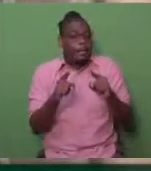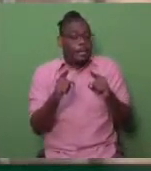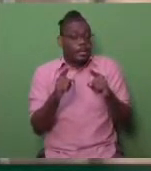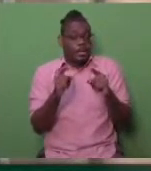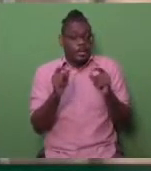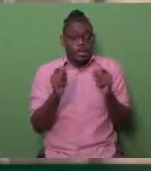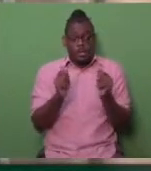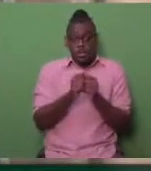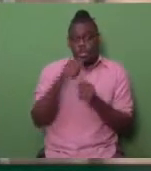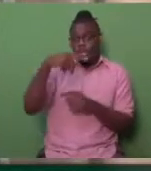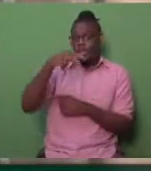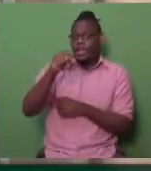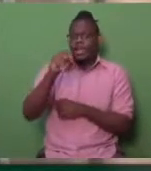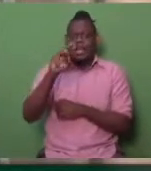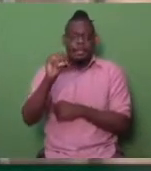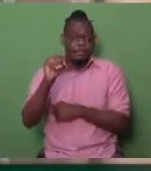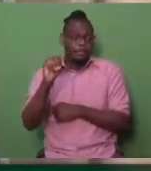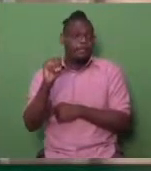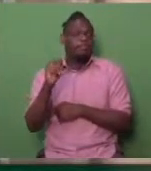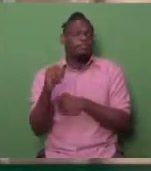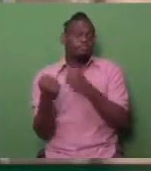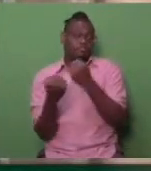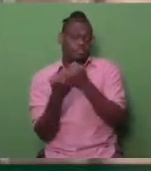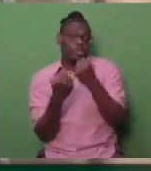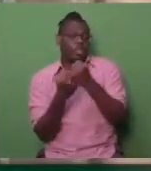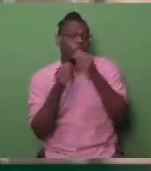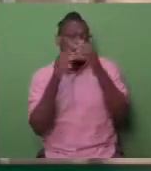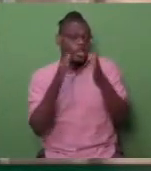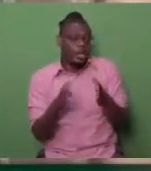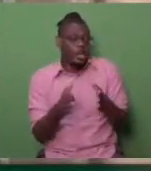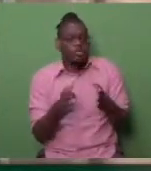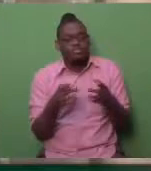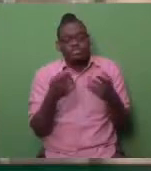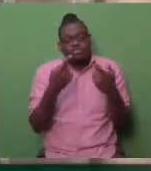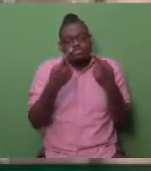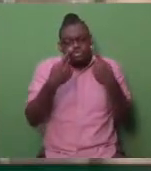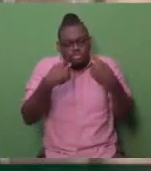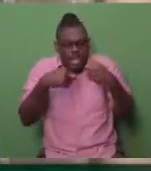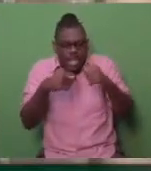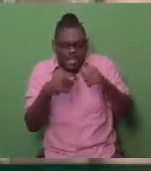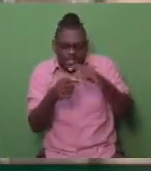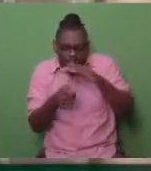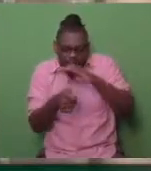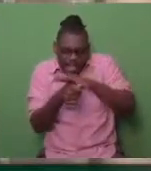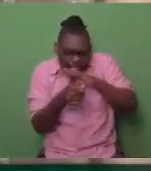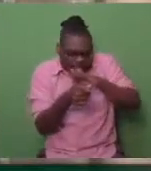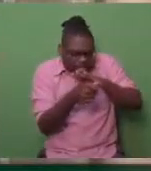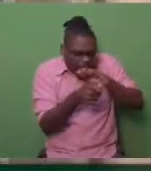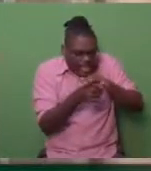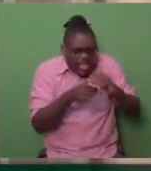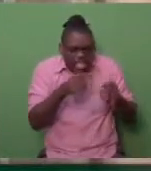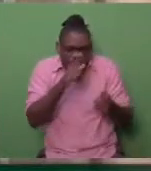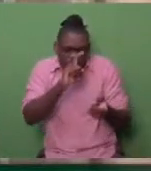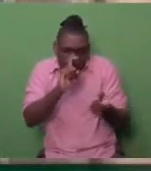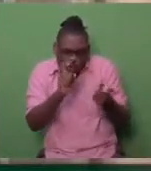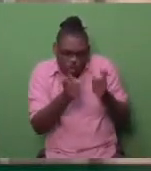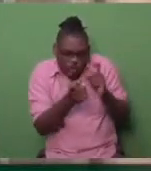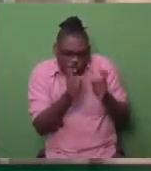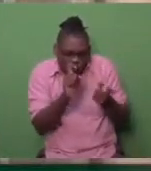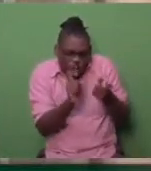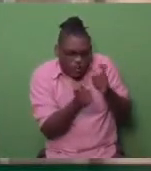have always been aimed at undermining the rule of law and our democratic institutions. Though we may have come to expect this kind